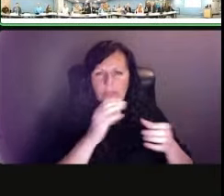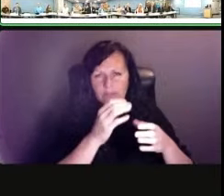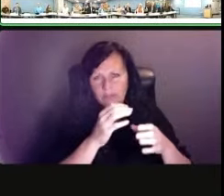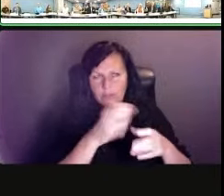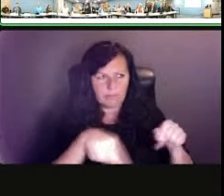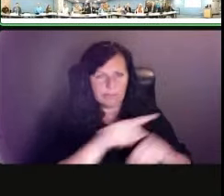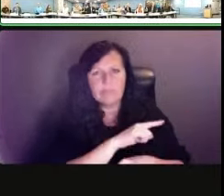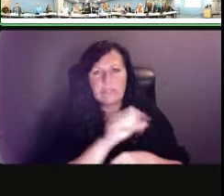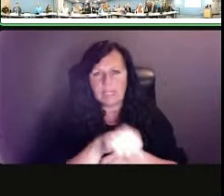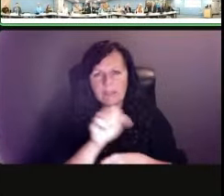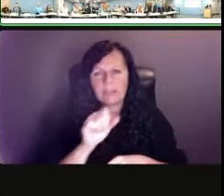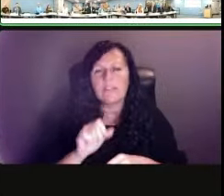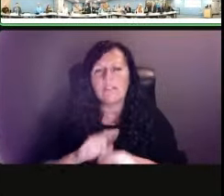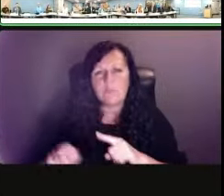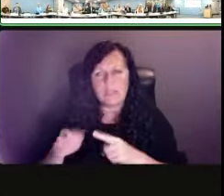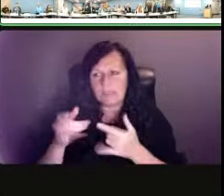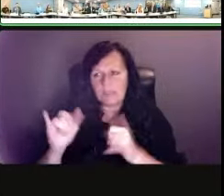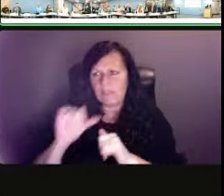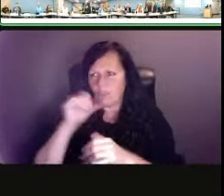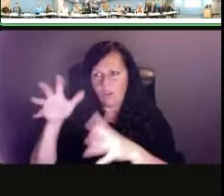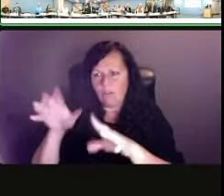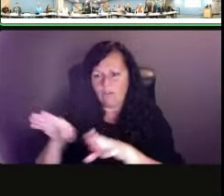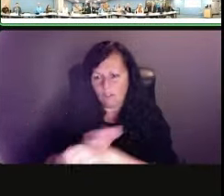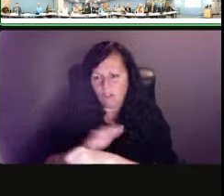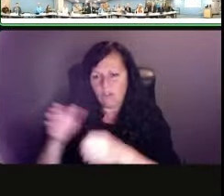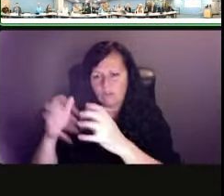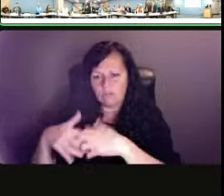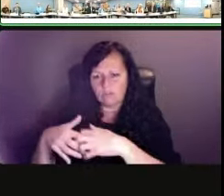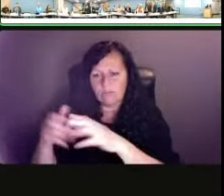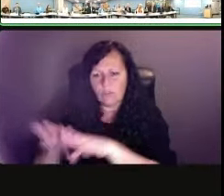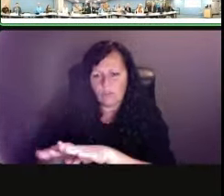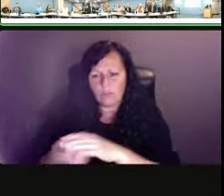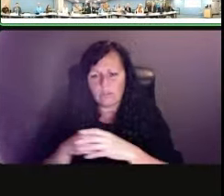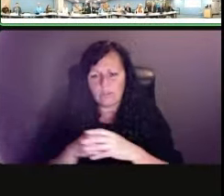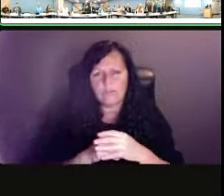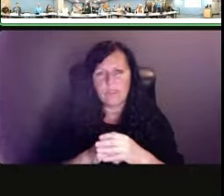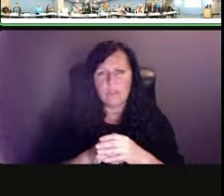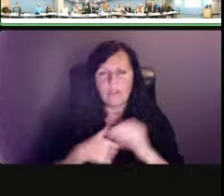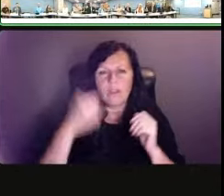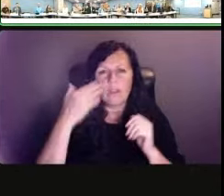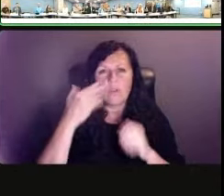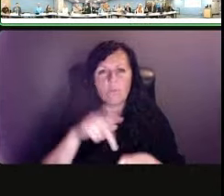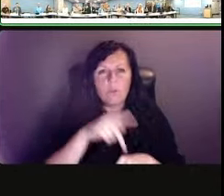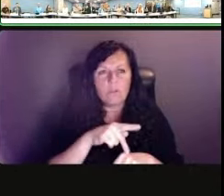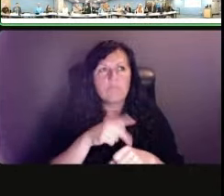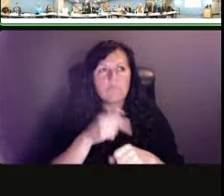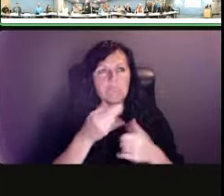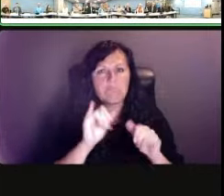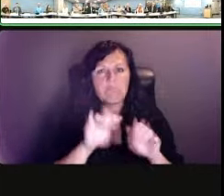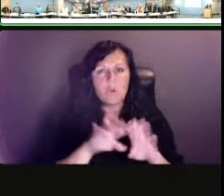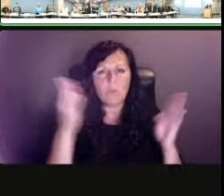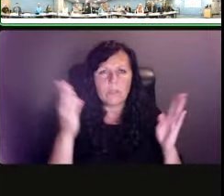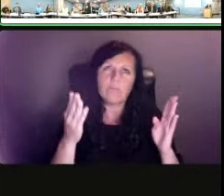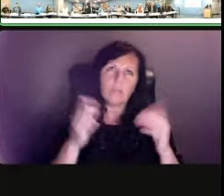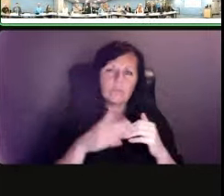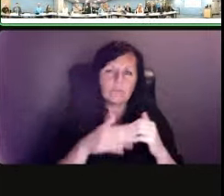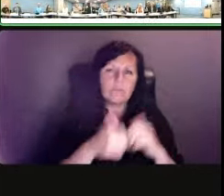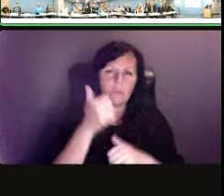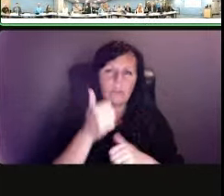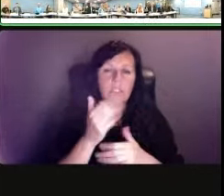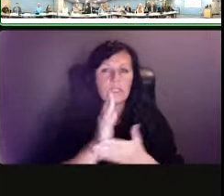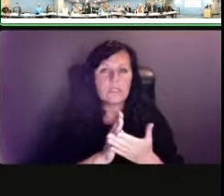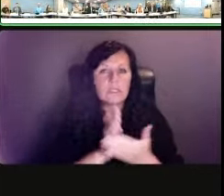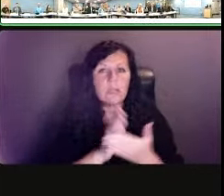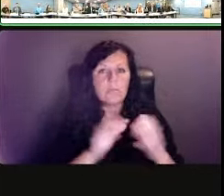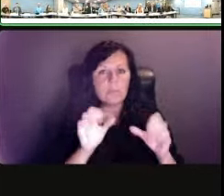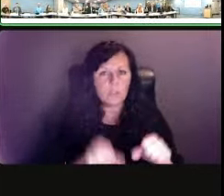And I know that, again, parks, they're open, or at least most. There are some that could close